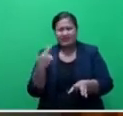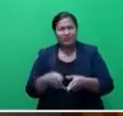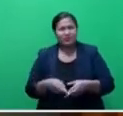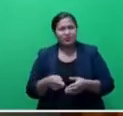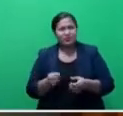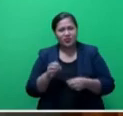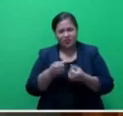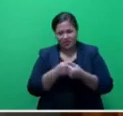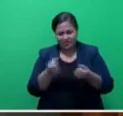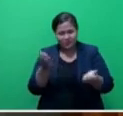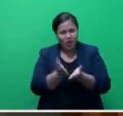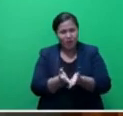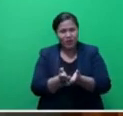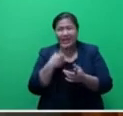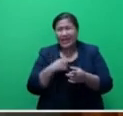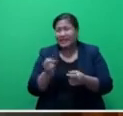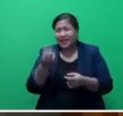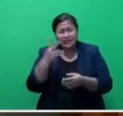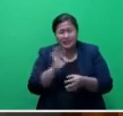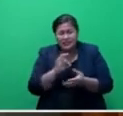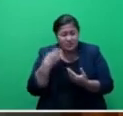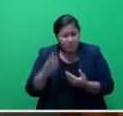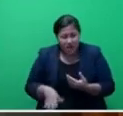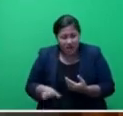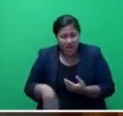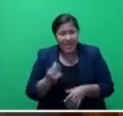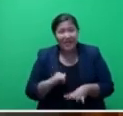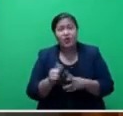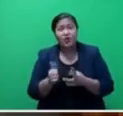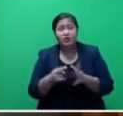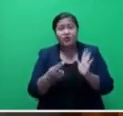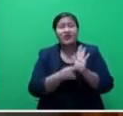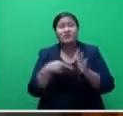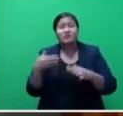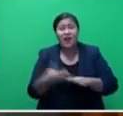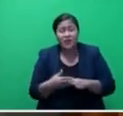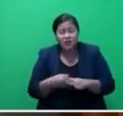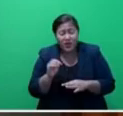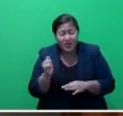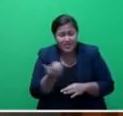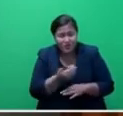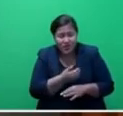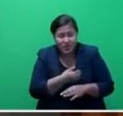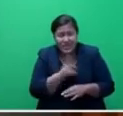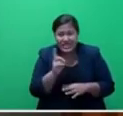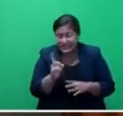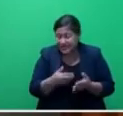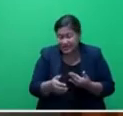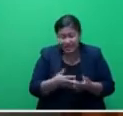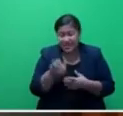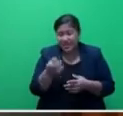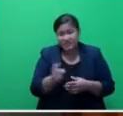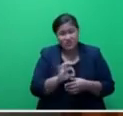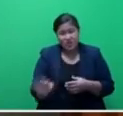at Nambawalu, Honourable Speaker, when we get off in the early hours of the morning. Even if it's not franchise, what about